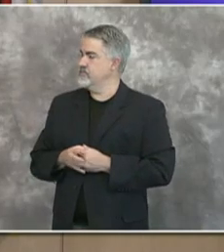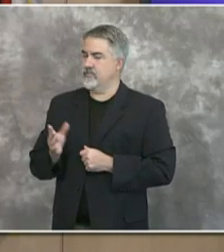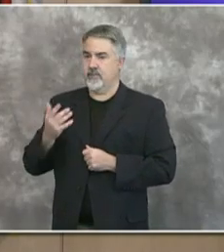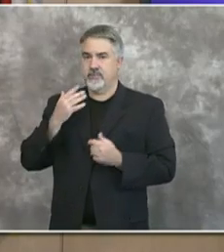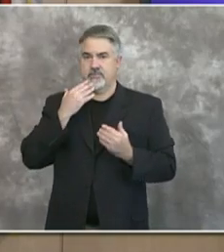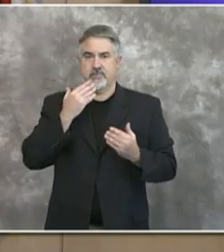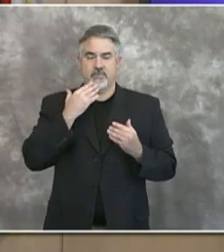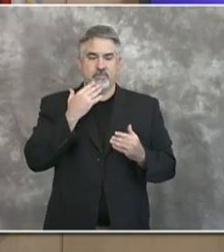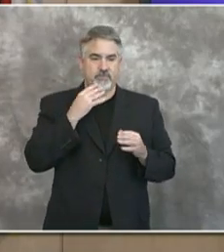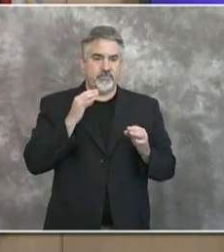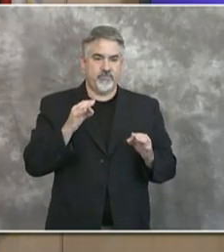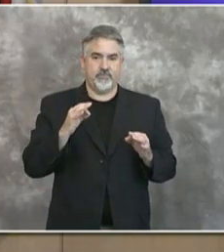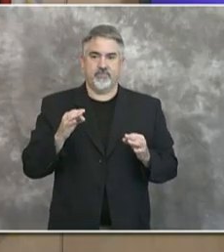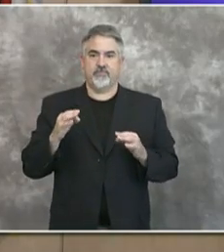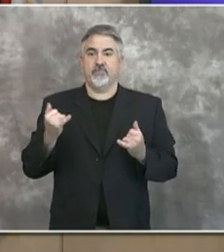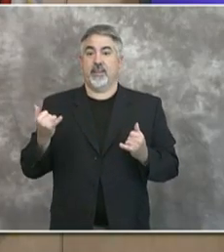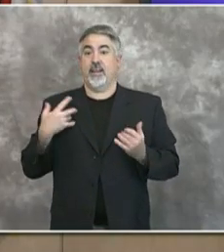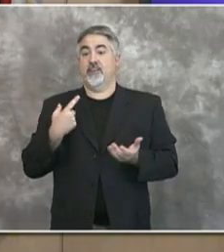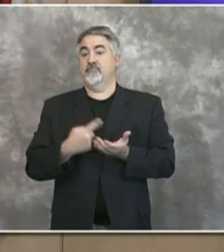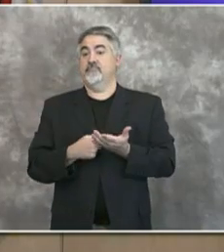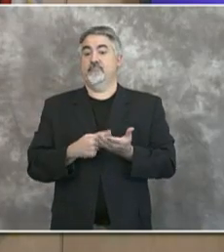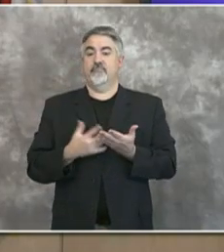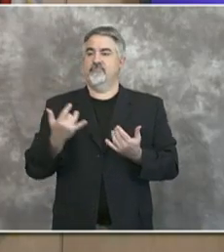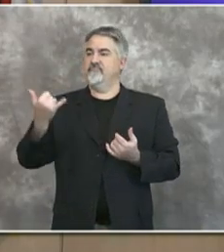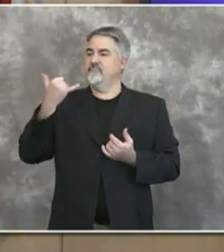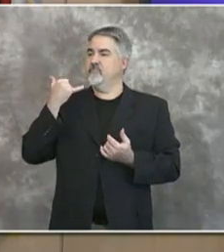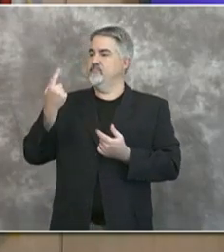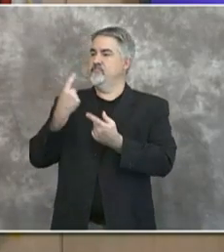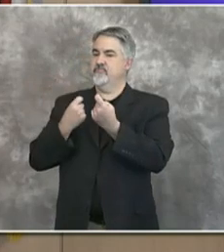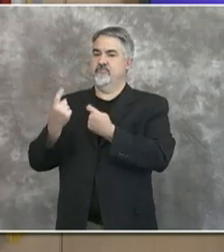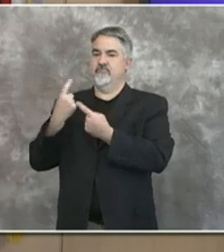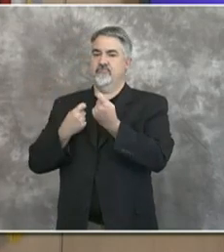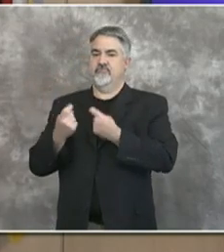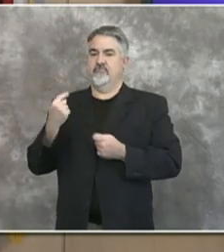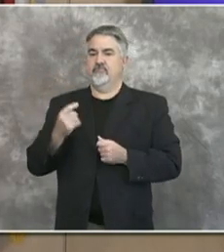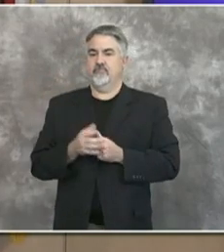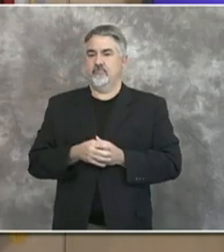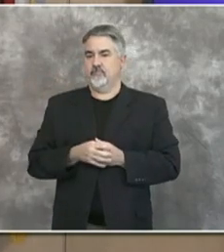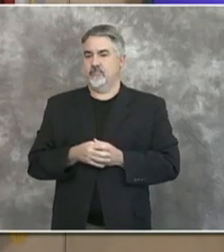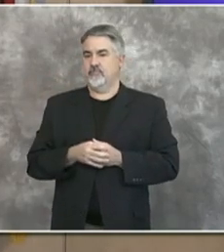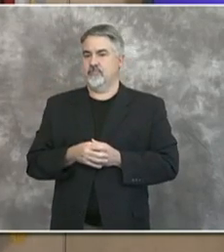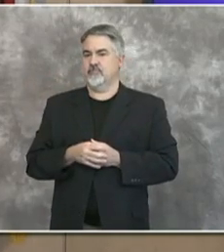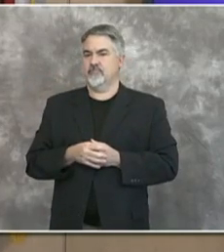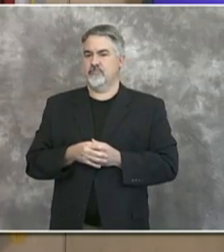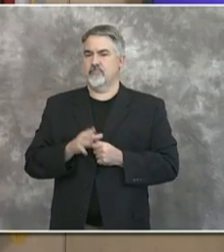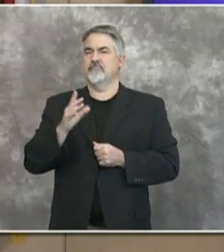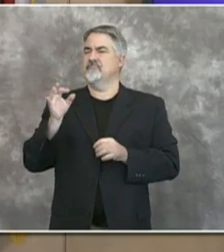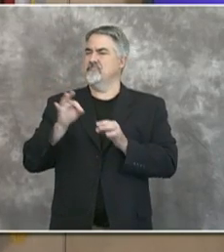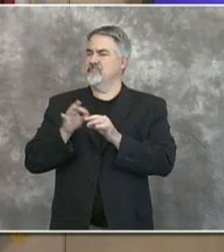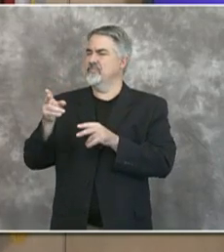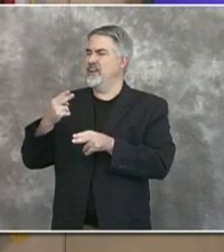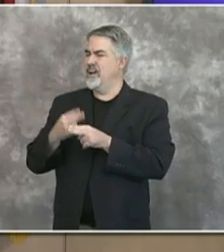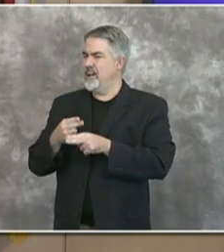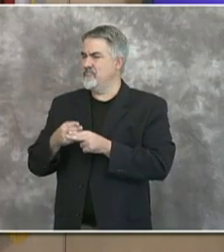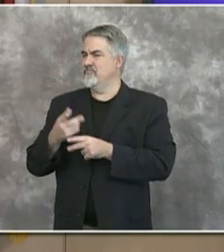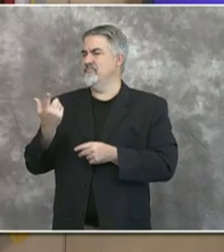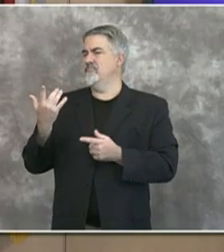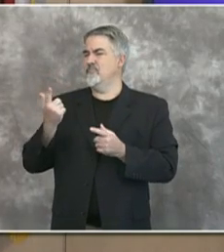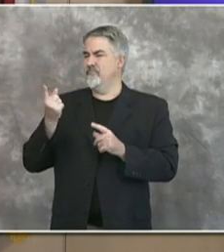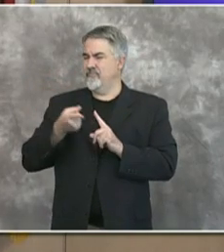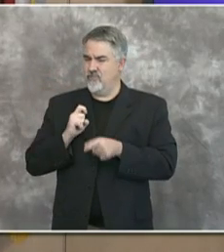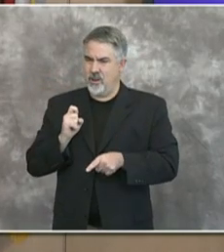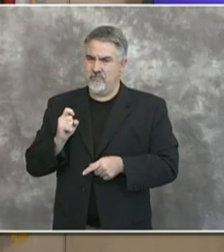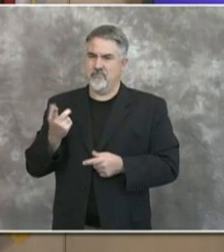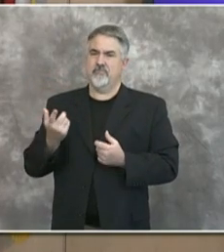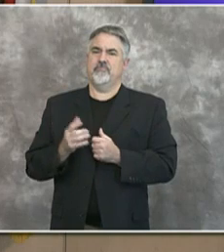Thank you, Dr. Wooten. We're going to go directly to the questions now. And again, as always, if your name and your outlet is not identified when we introduce you, please